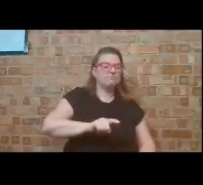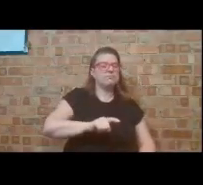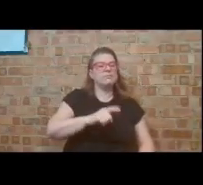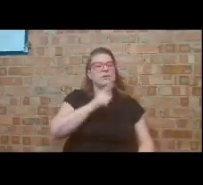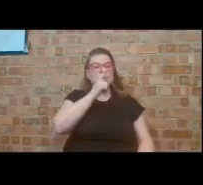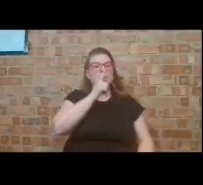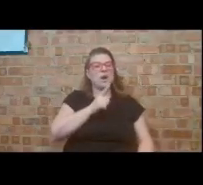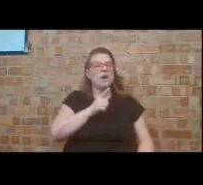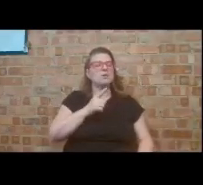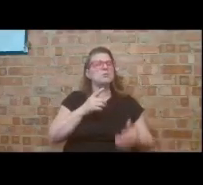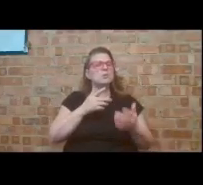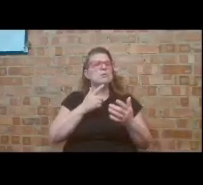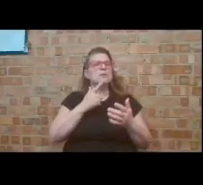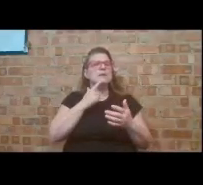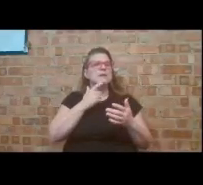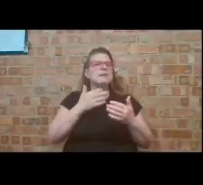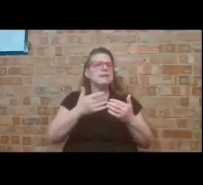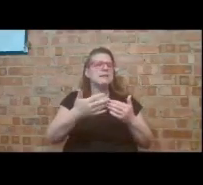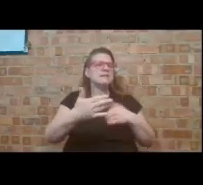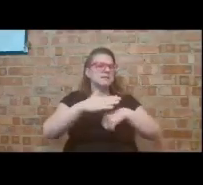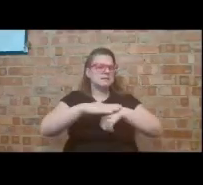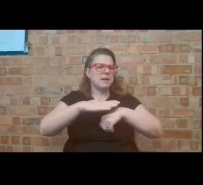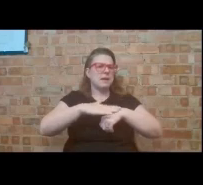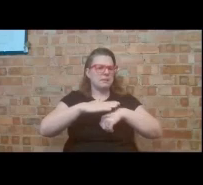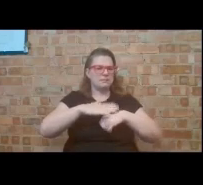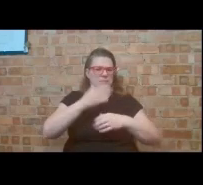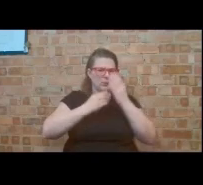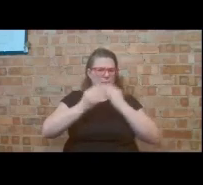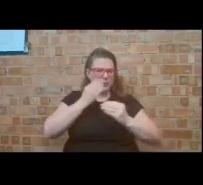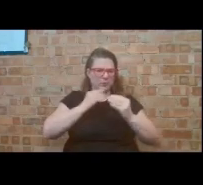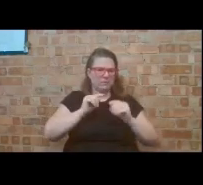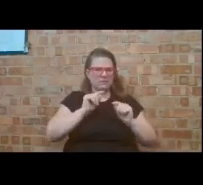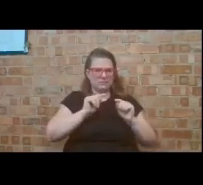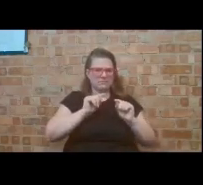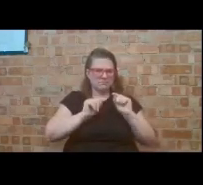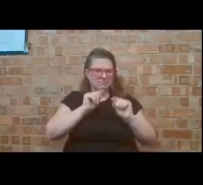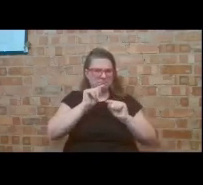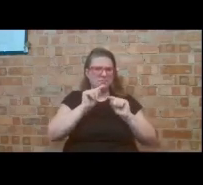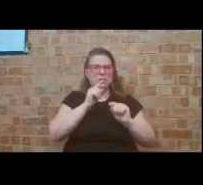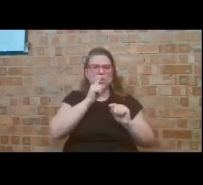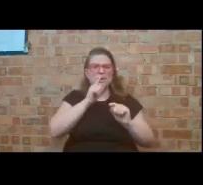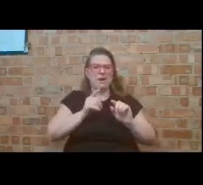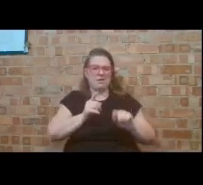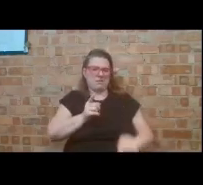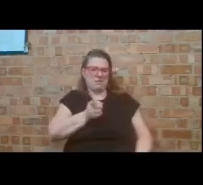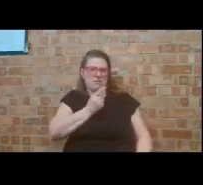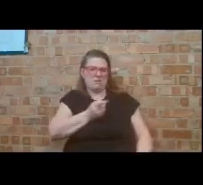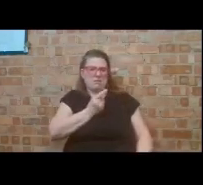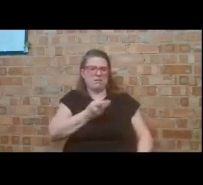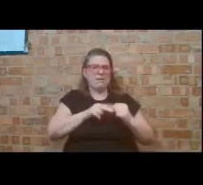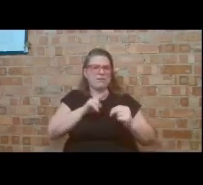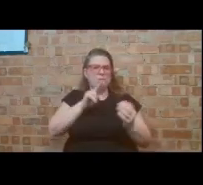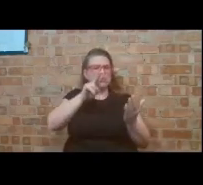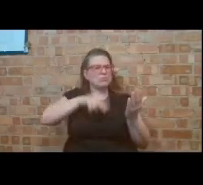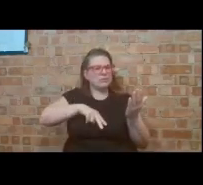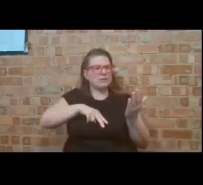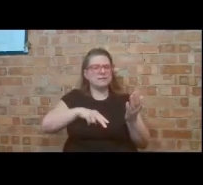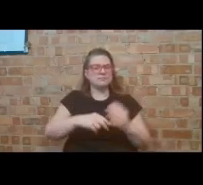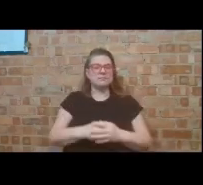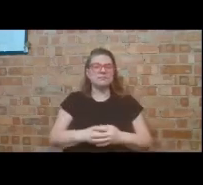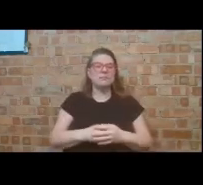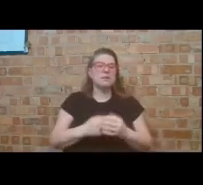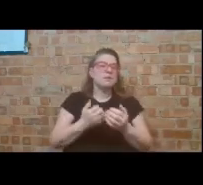move that zoom controller anywhere you want it to be on the screen. So you can move it out of the way of some text if you want to read it.